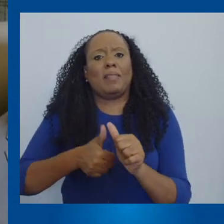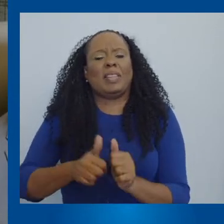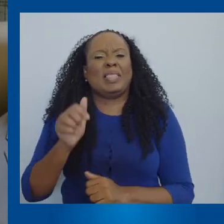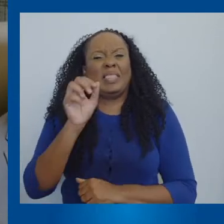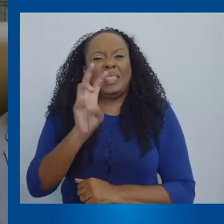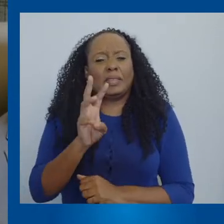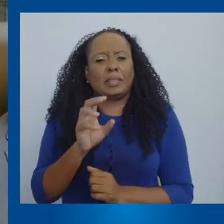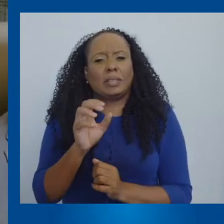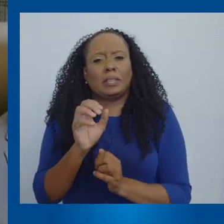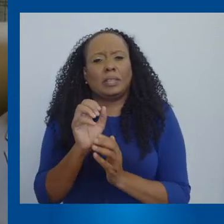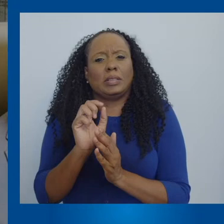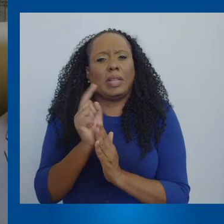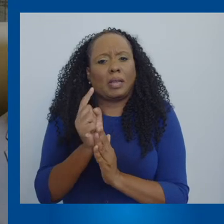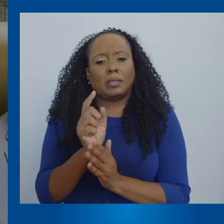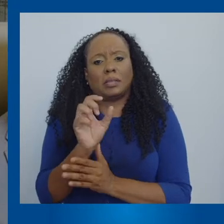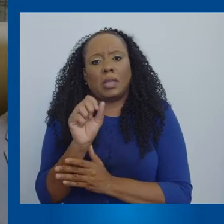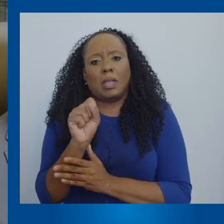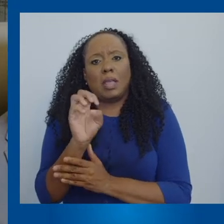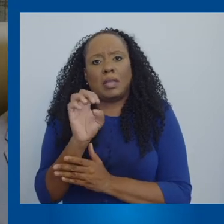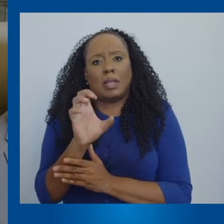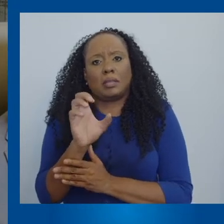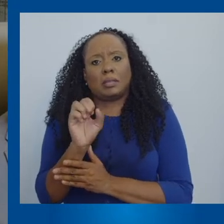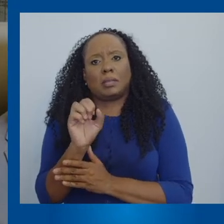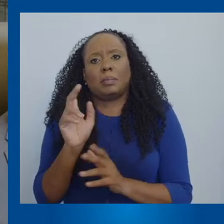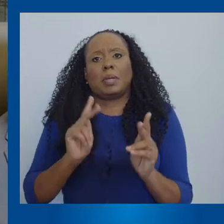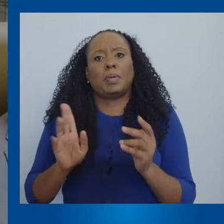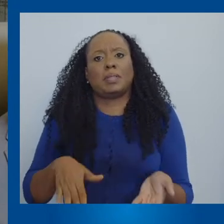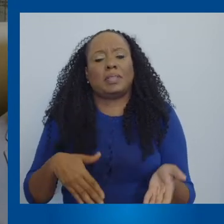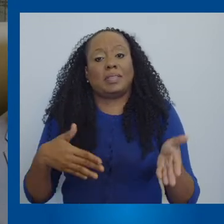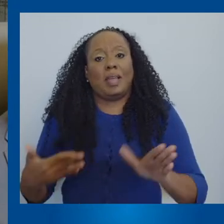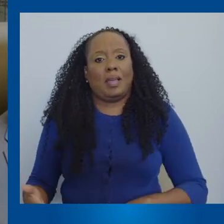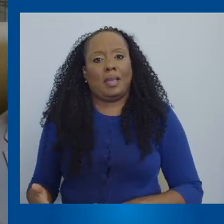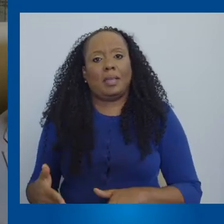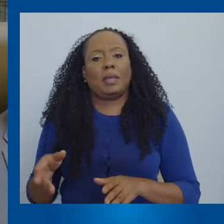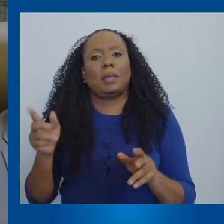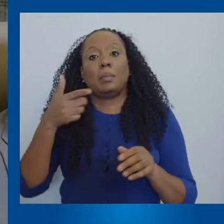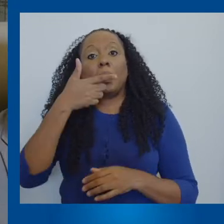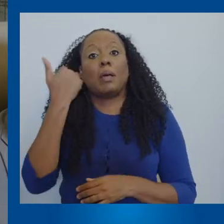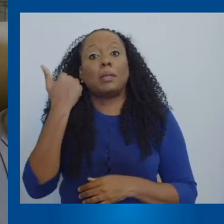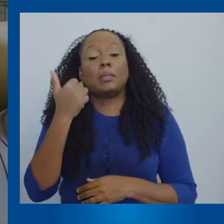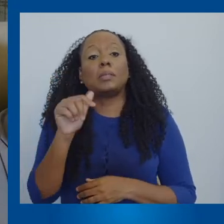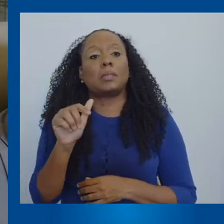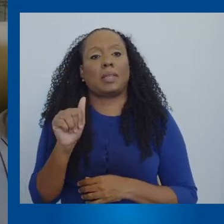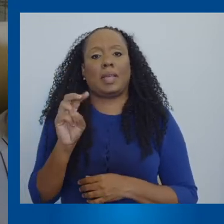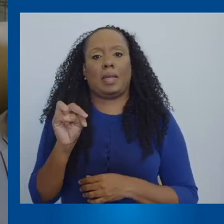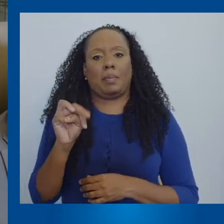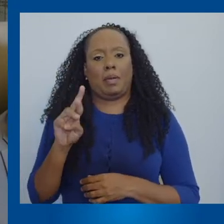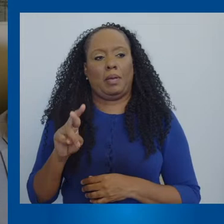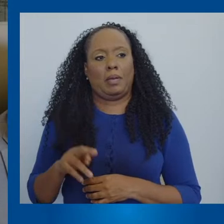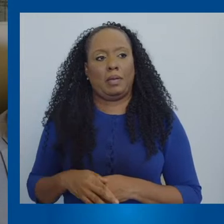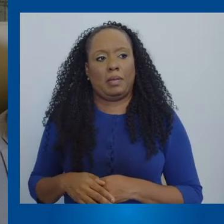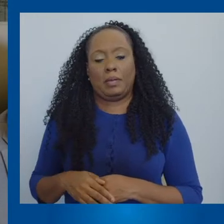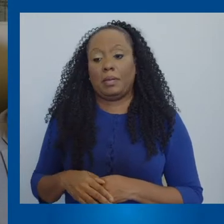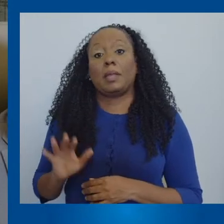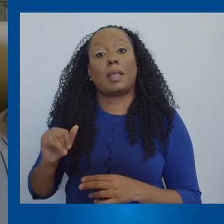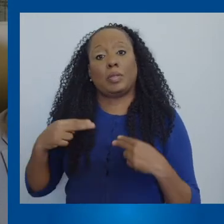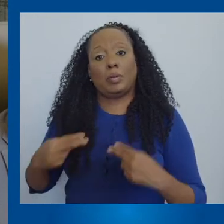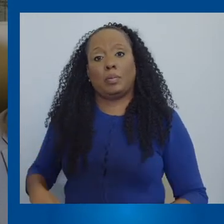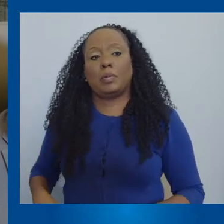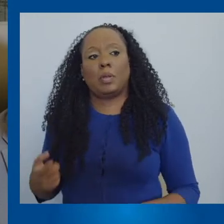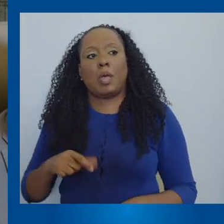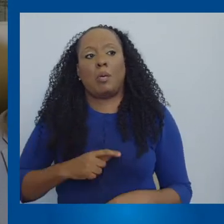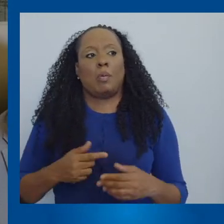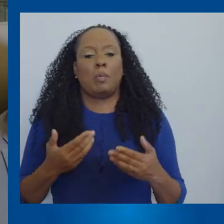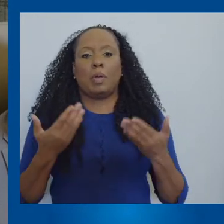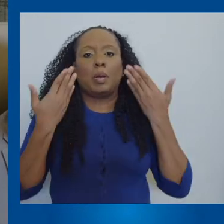somebody loses their lives around the world because of AMR. And that's just humans. We don't know what happens to our livestock. We don't know